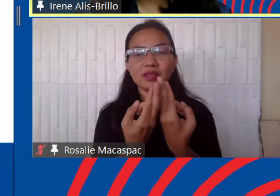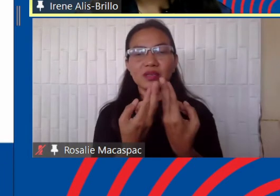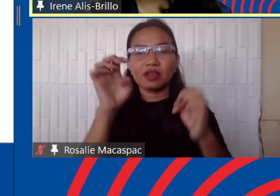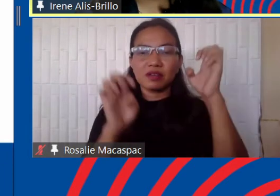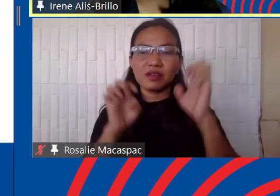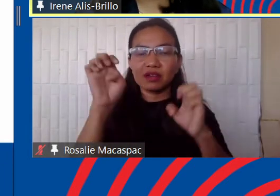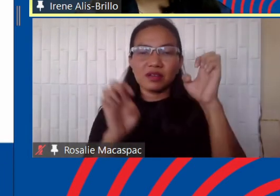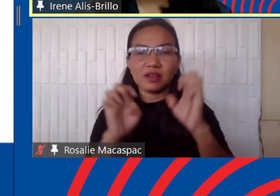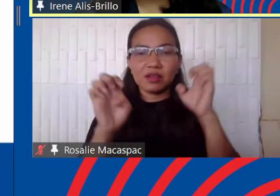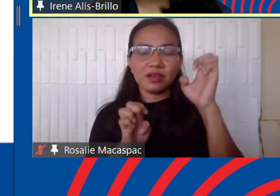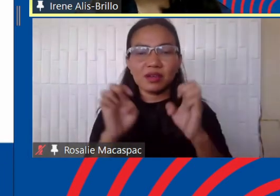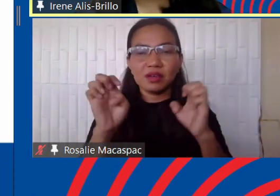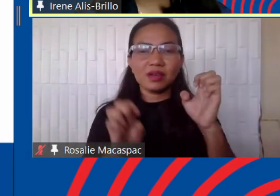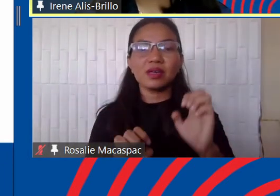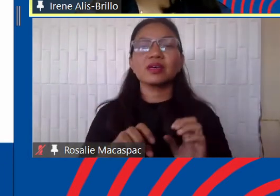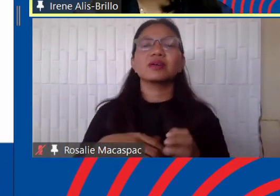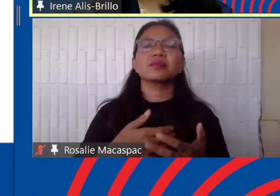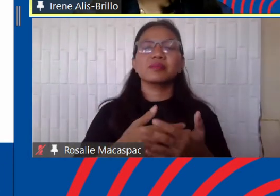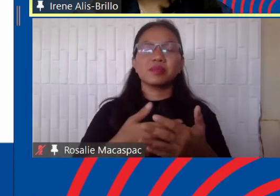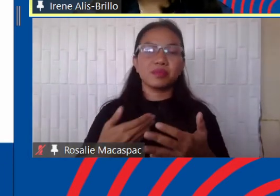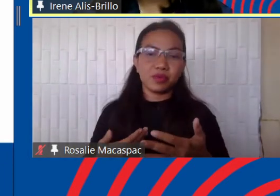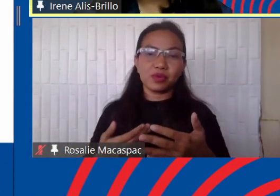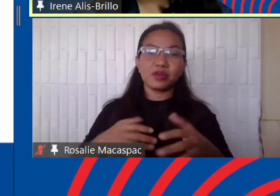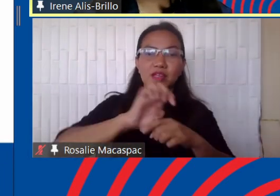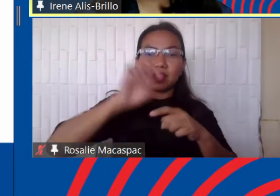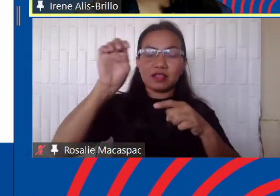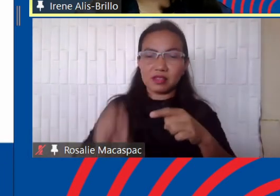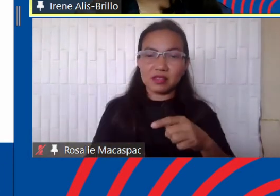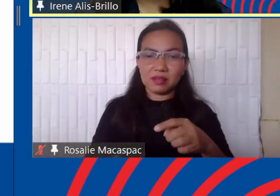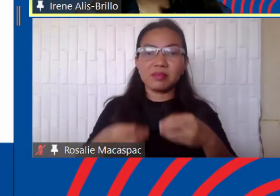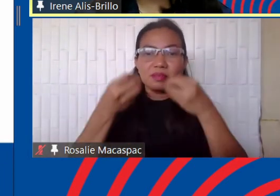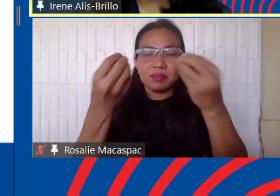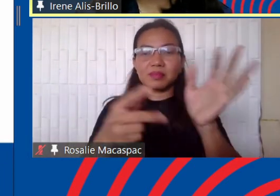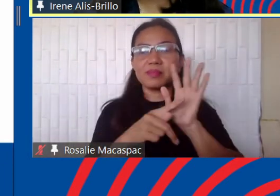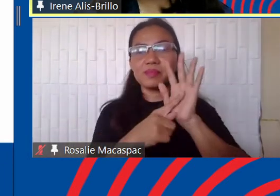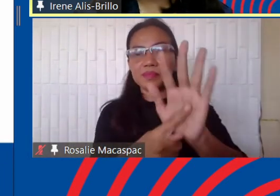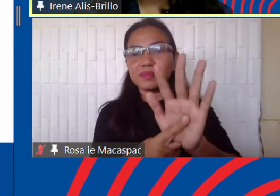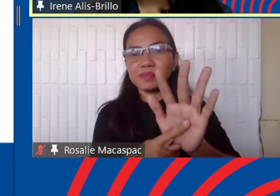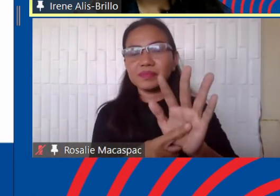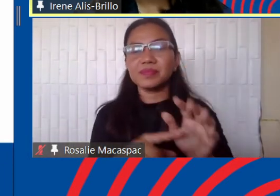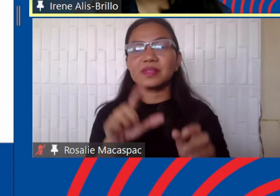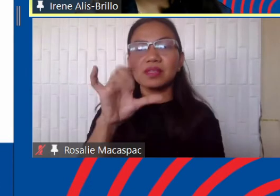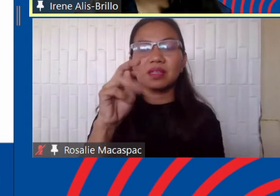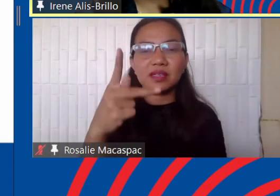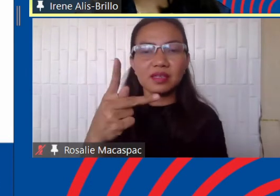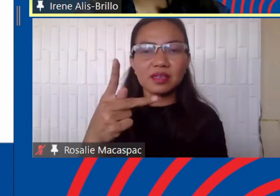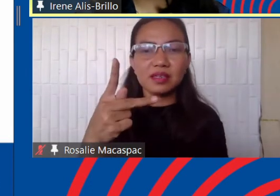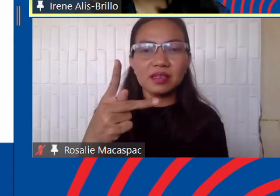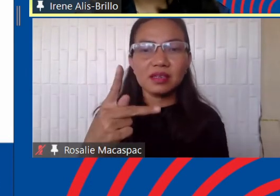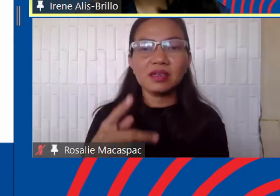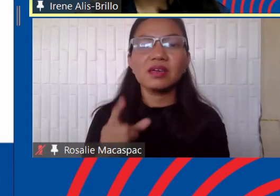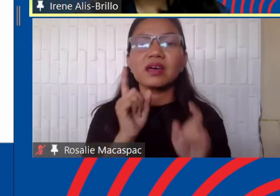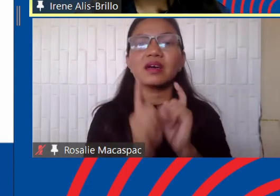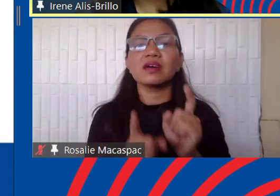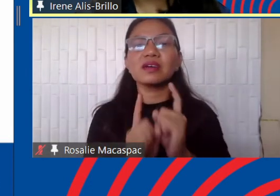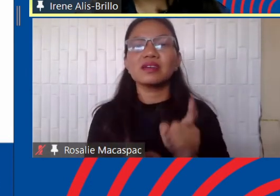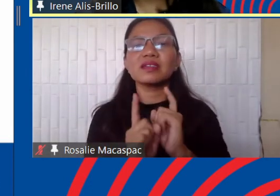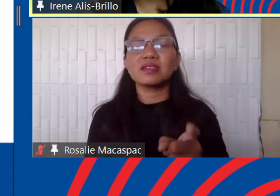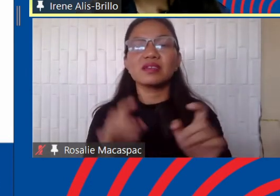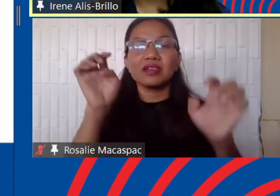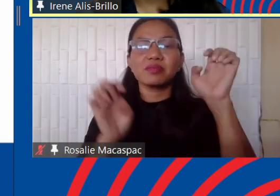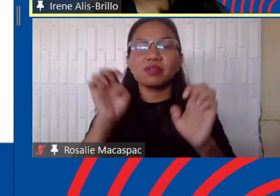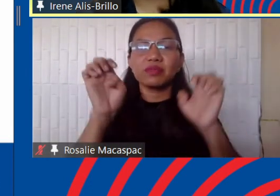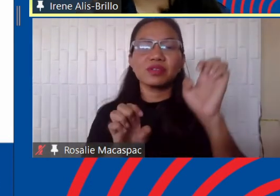just before the webinar ends. Only those who successfully finish the webinar and answer our evaluation link will